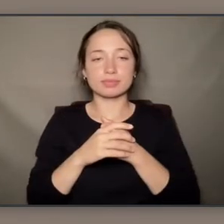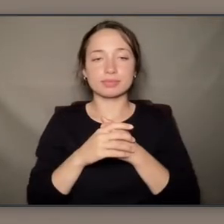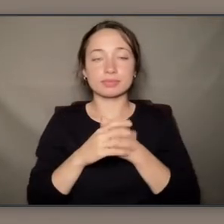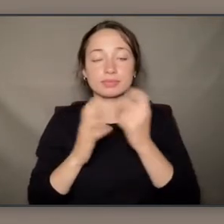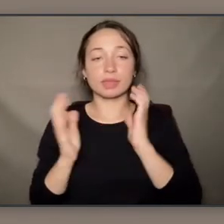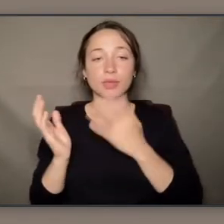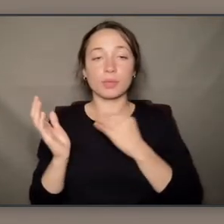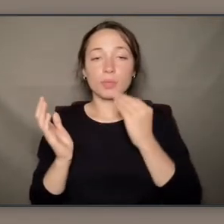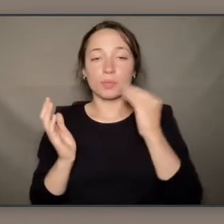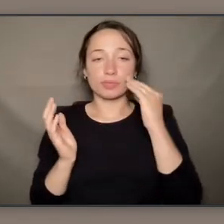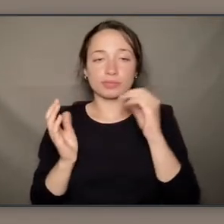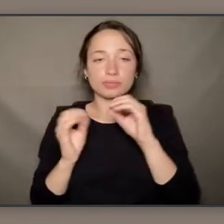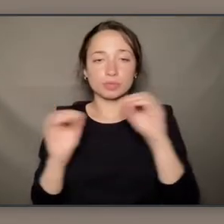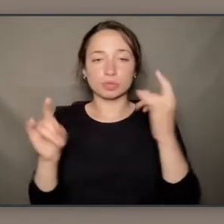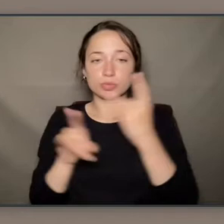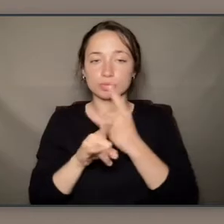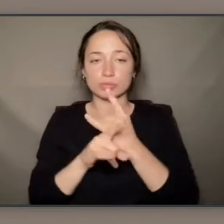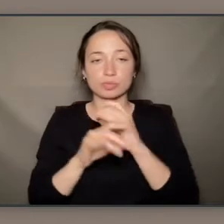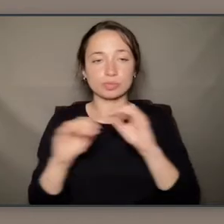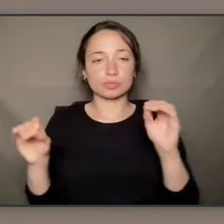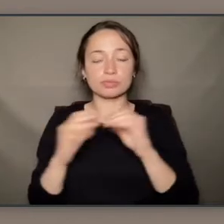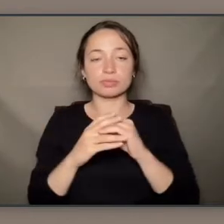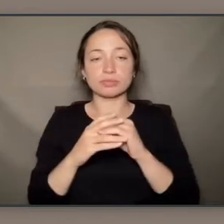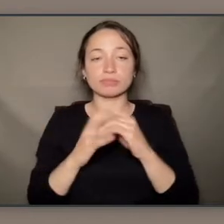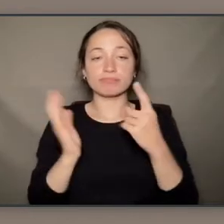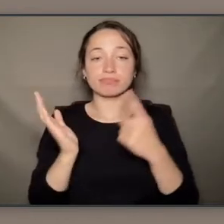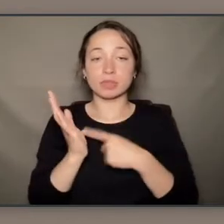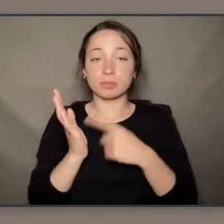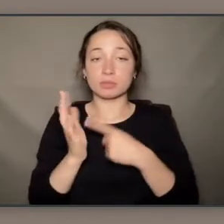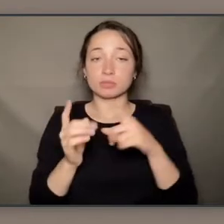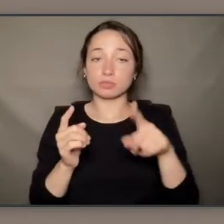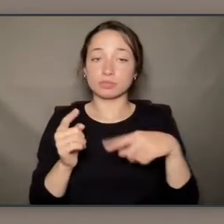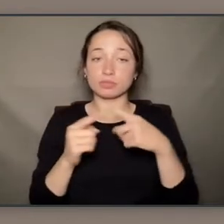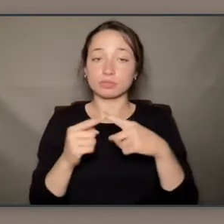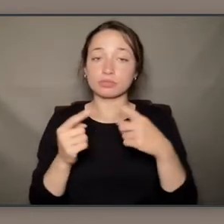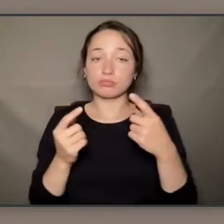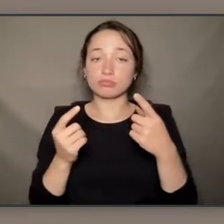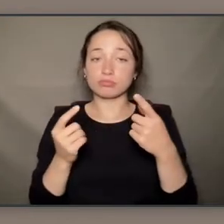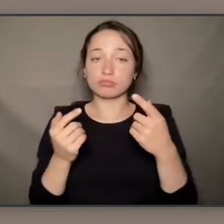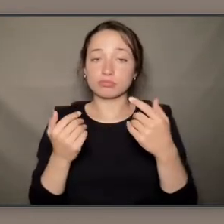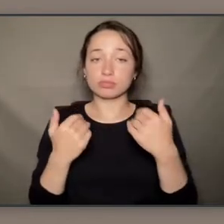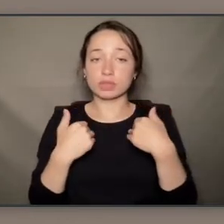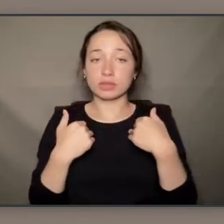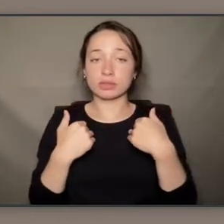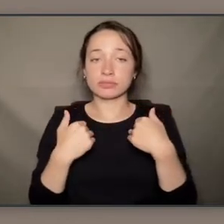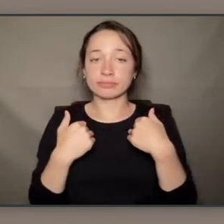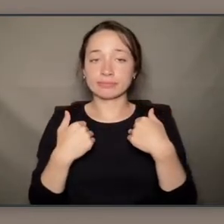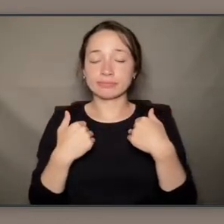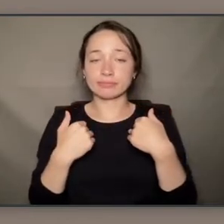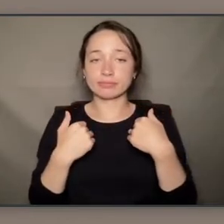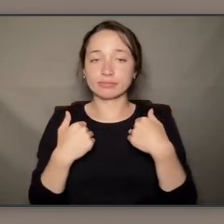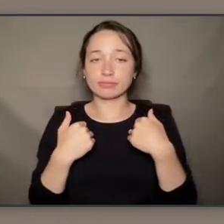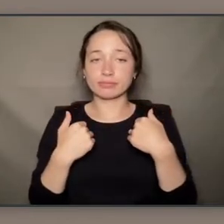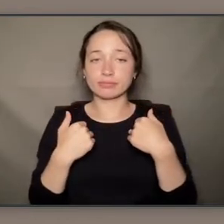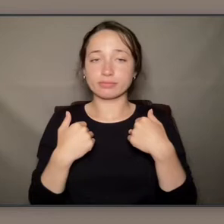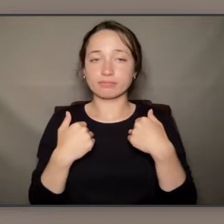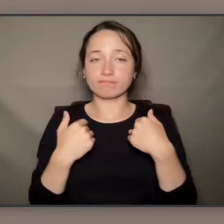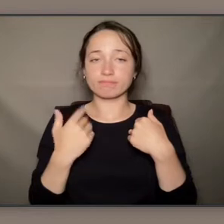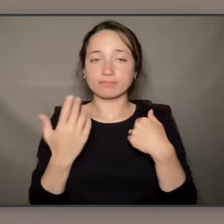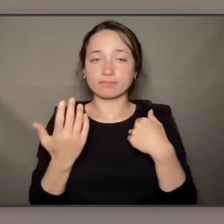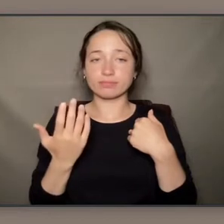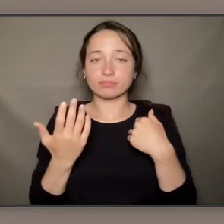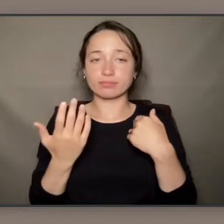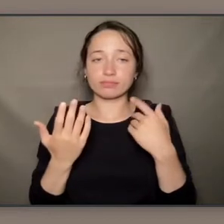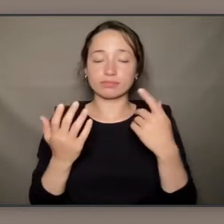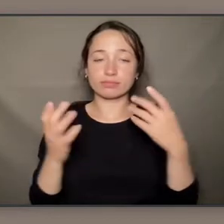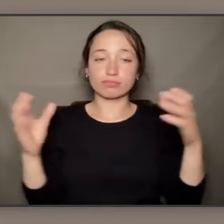In our home, we don't have alcohol at all. And sometimes when we